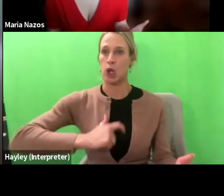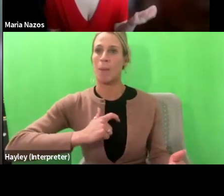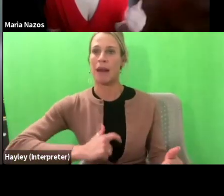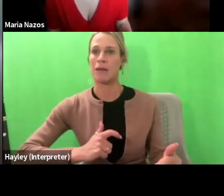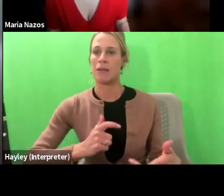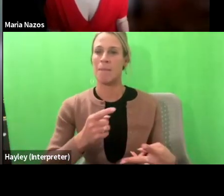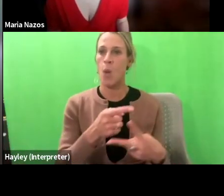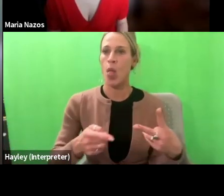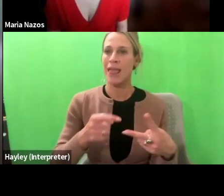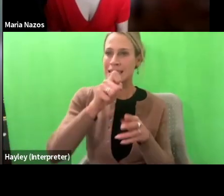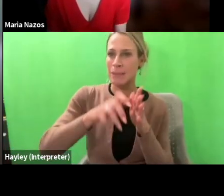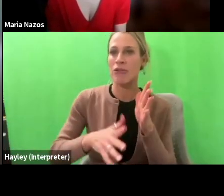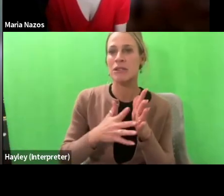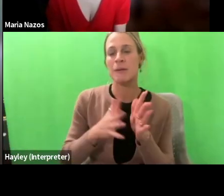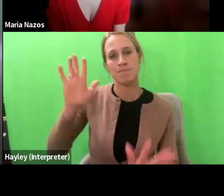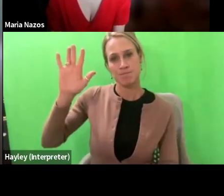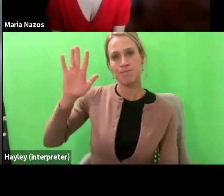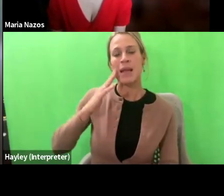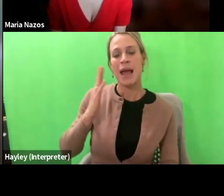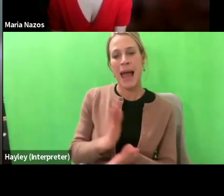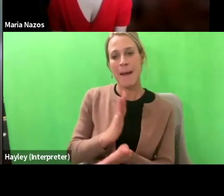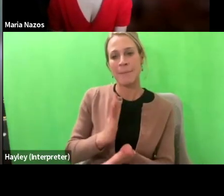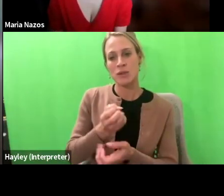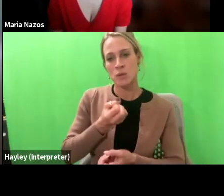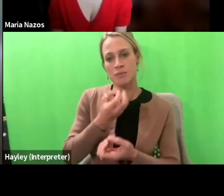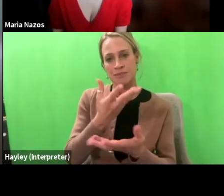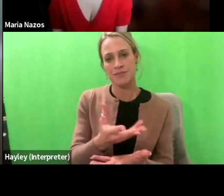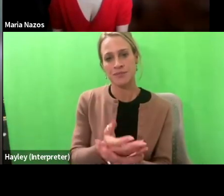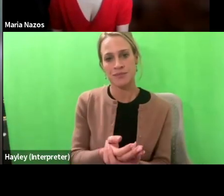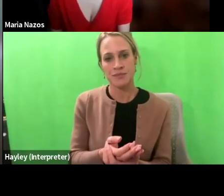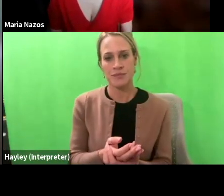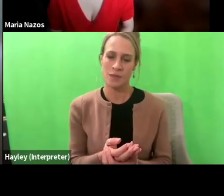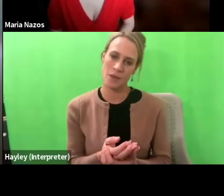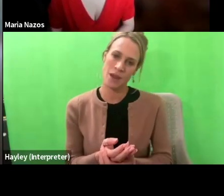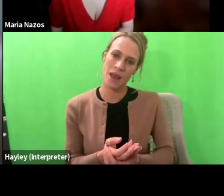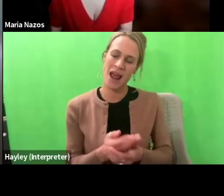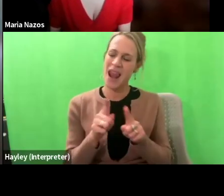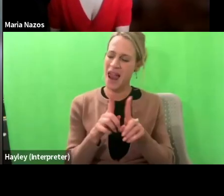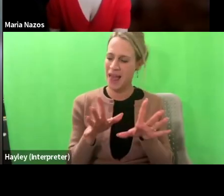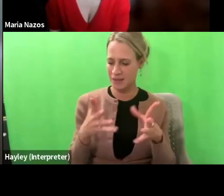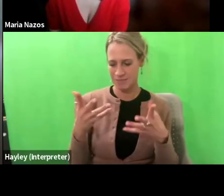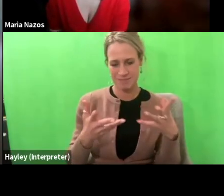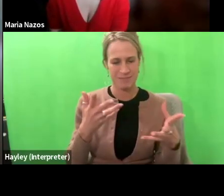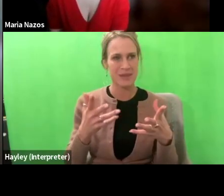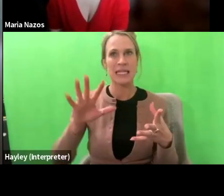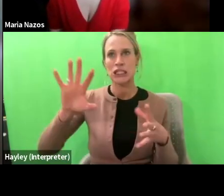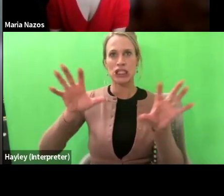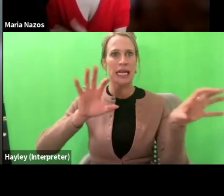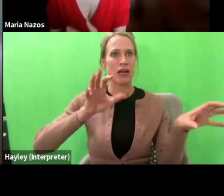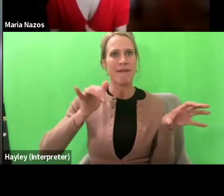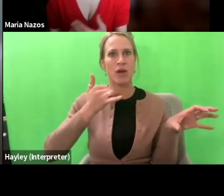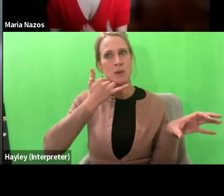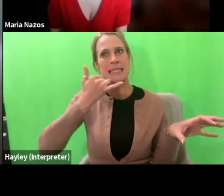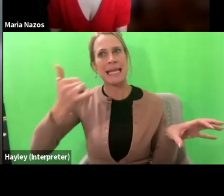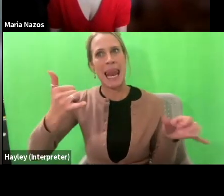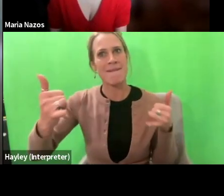Yep, I'd be happy to kick this one off. So it really was sort of a game of geographical telephone, and it was